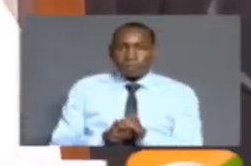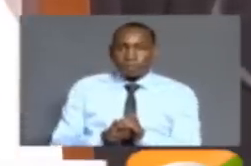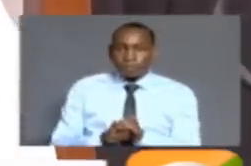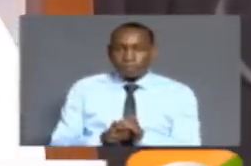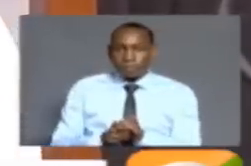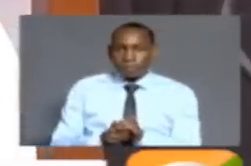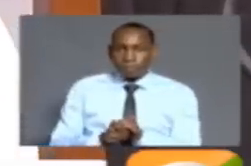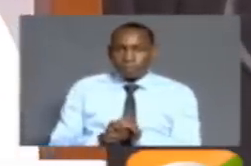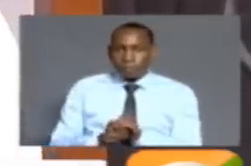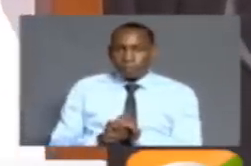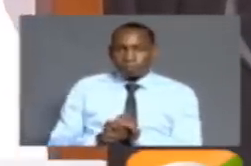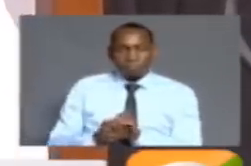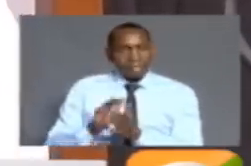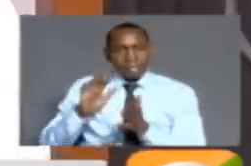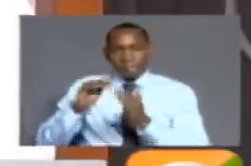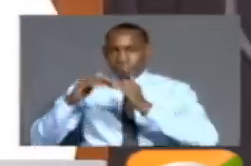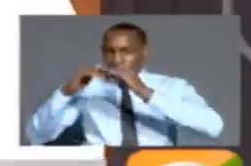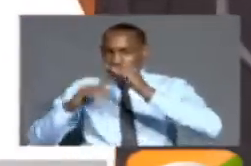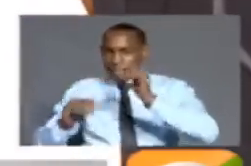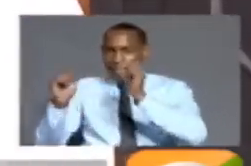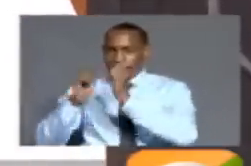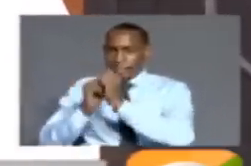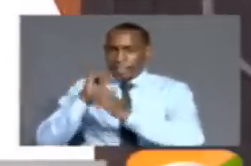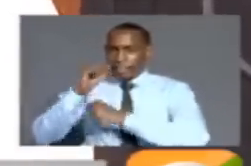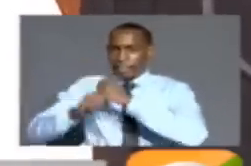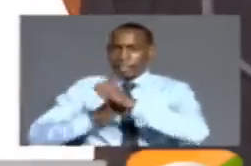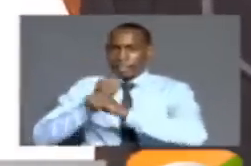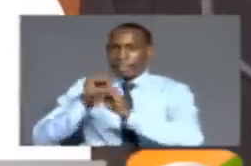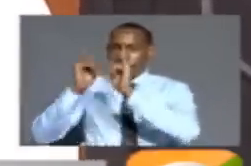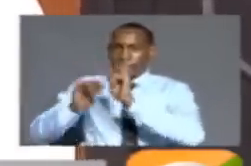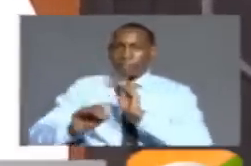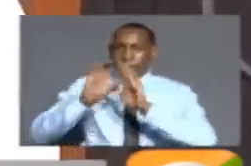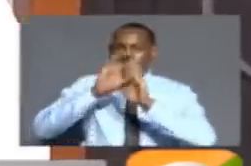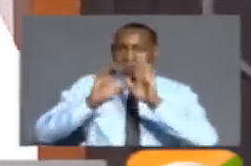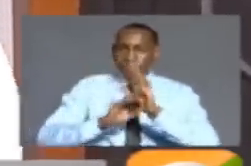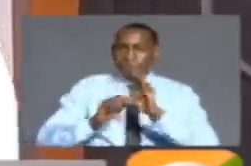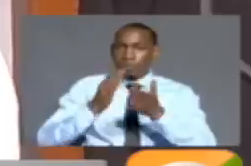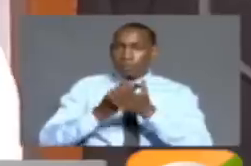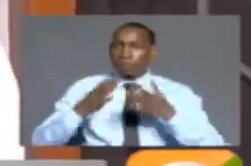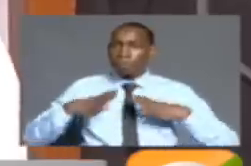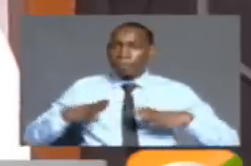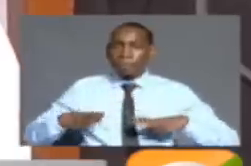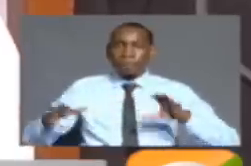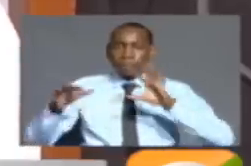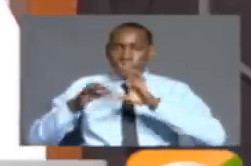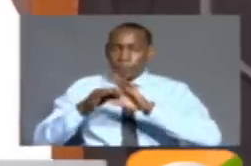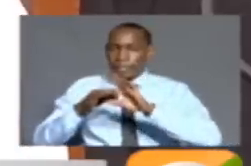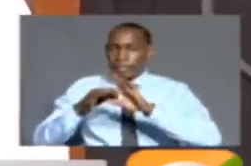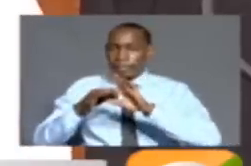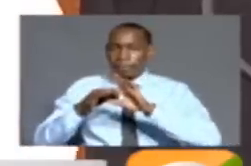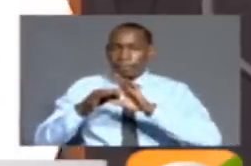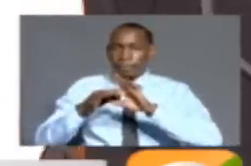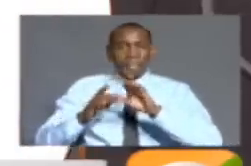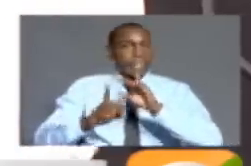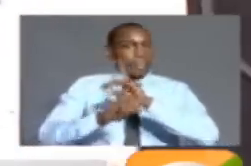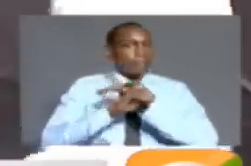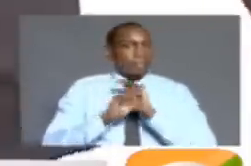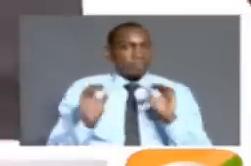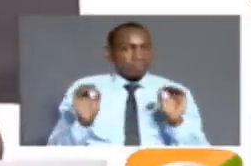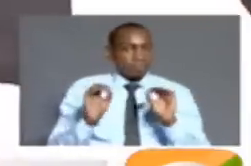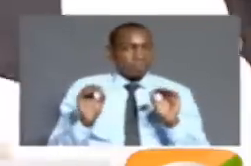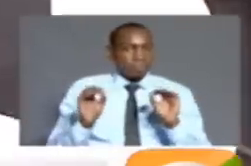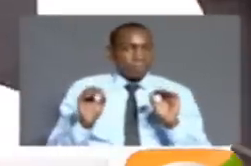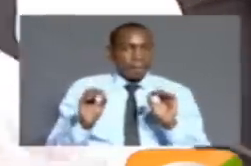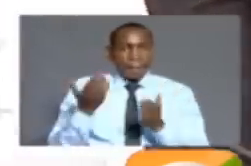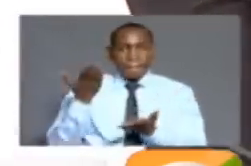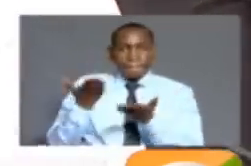decade into this new constitution. Mm-hmm. So obviously people who came into this were not, and I'm not defending them, by the way. Sure.